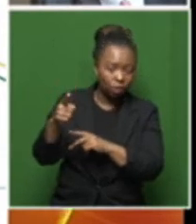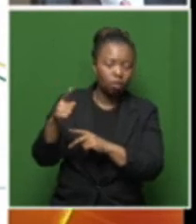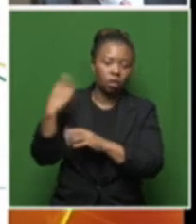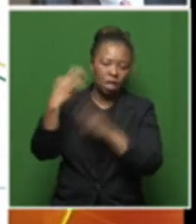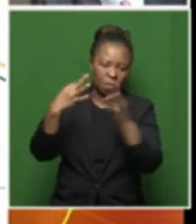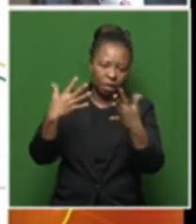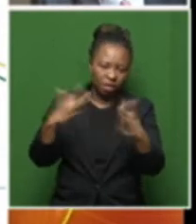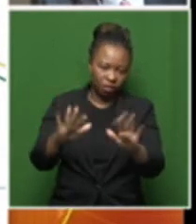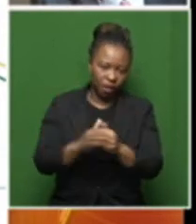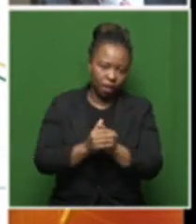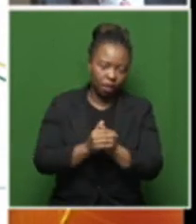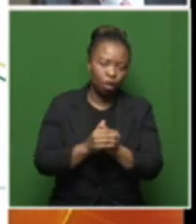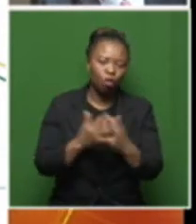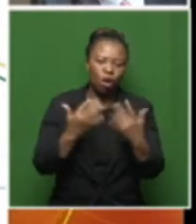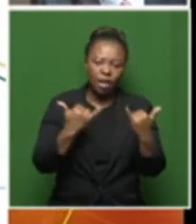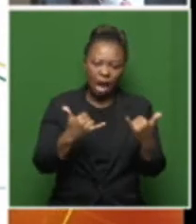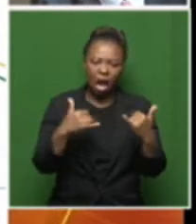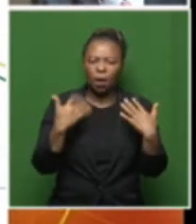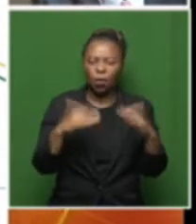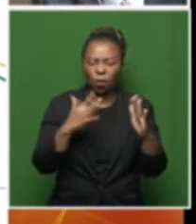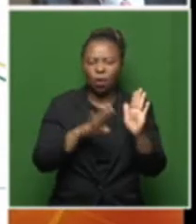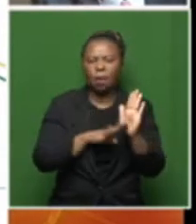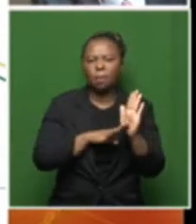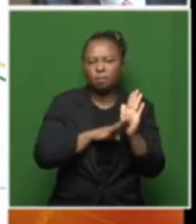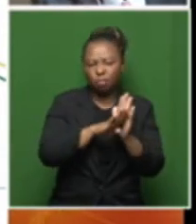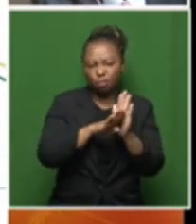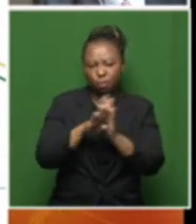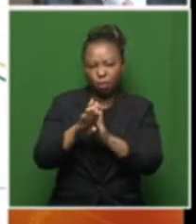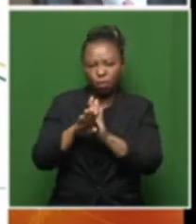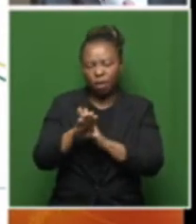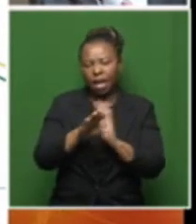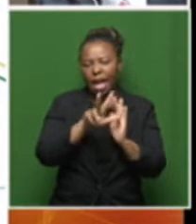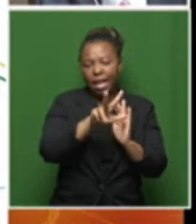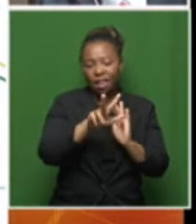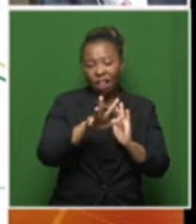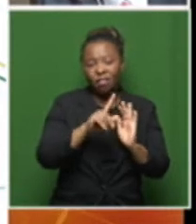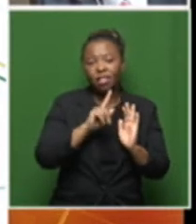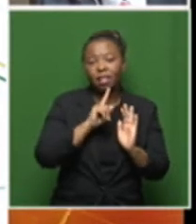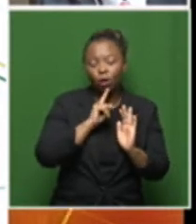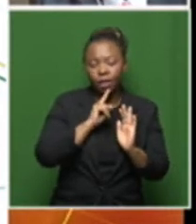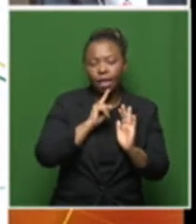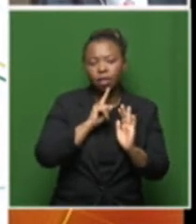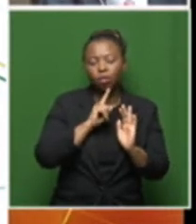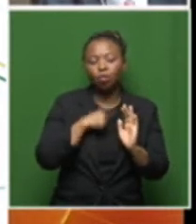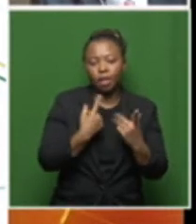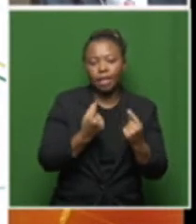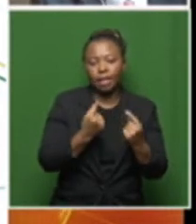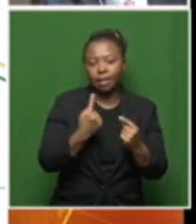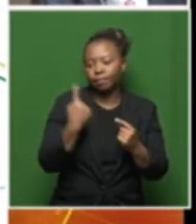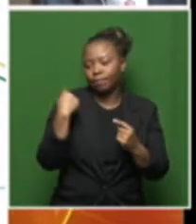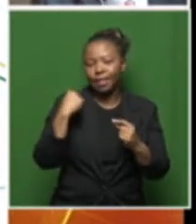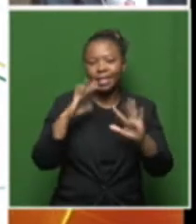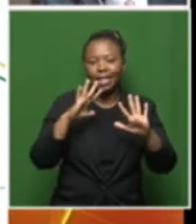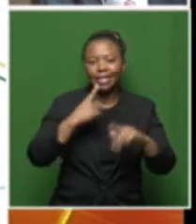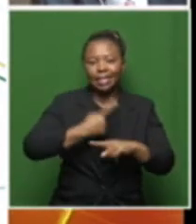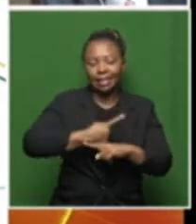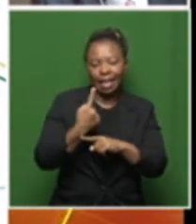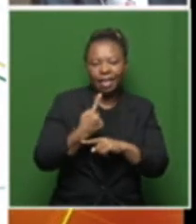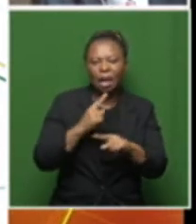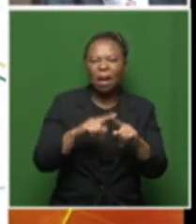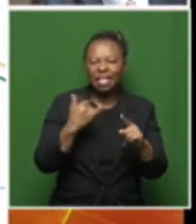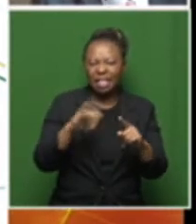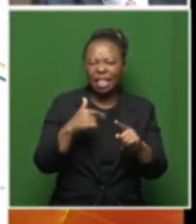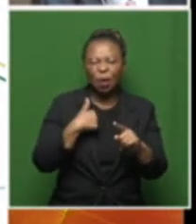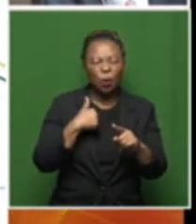a significant improvement from the 85,000 per day we were doing about 10 days ago, but it's still insufficient for